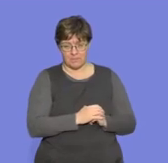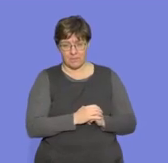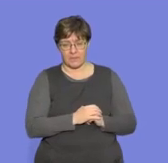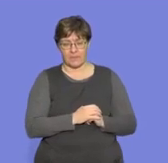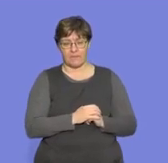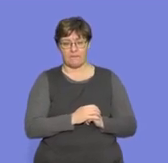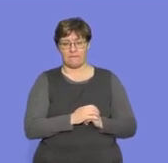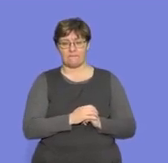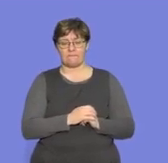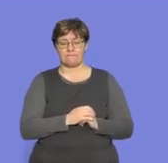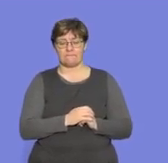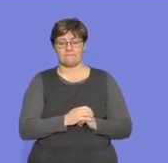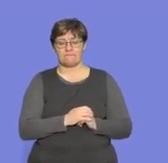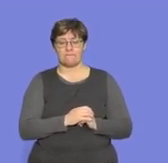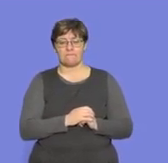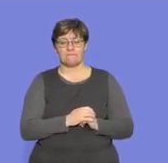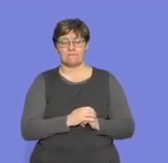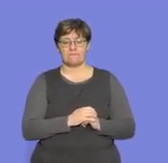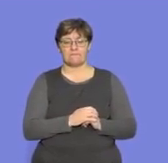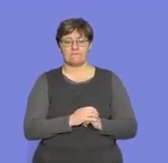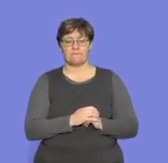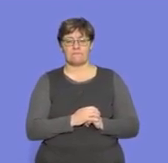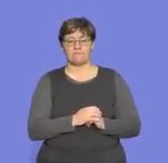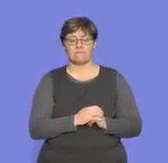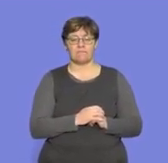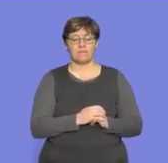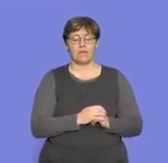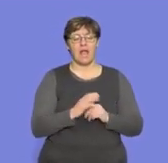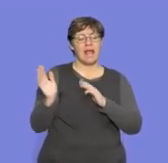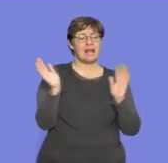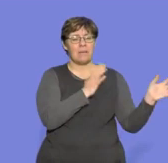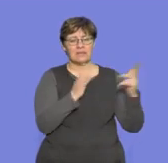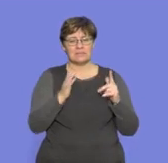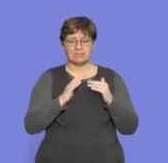Northern Cape provinces are in those areas there. It's a semi-desert, flat and rugged terrain.